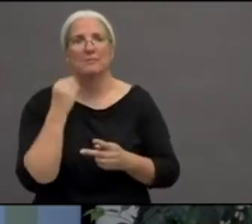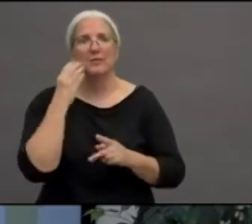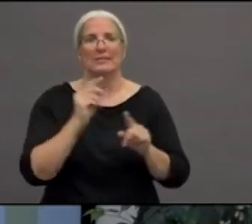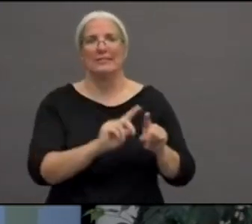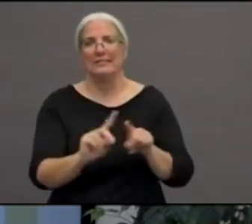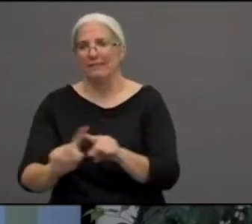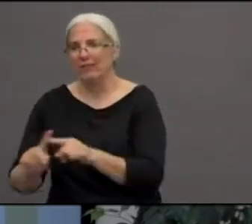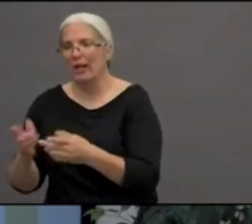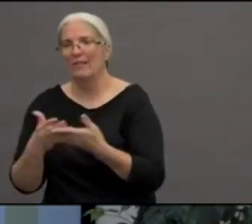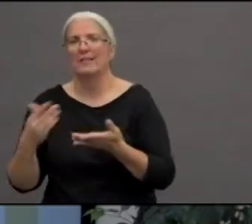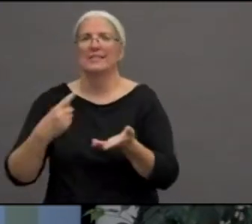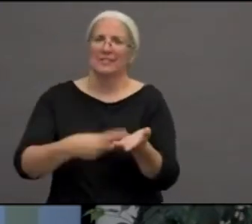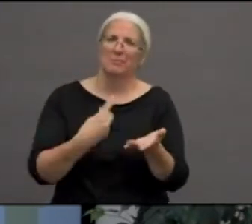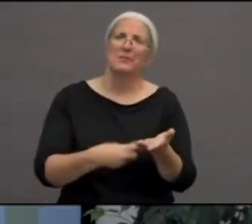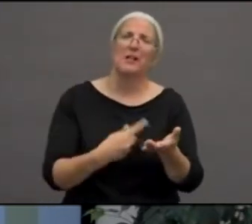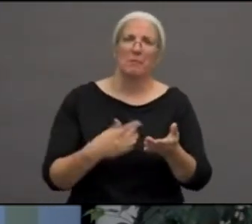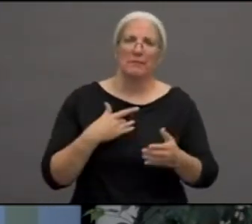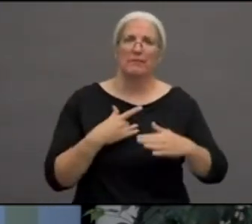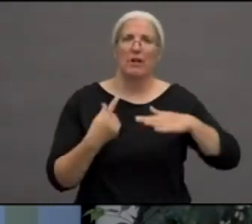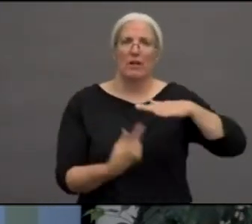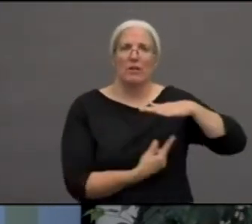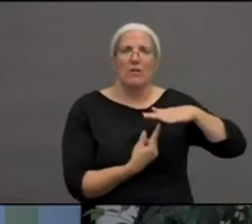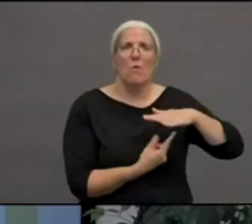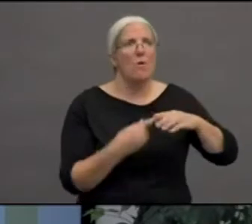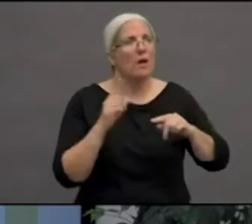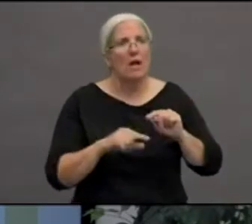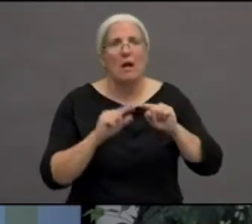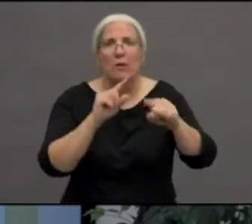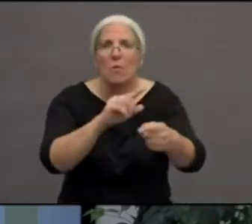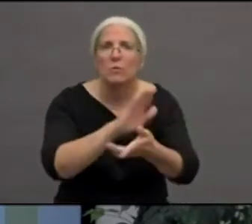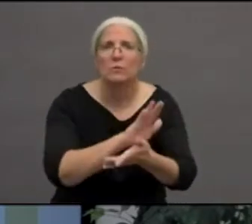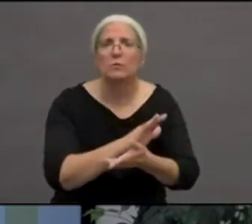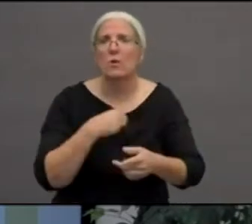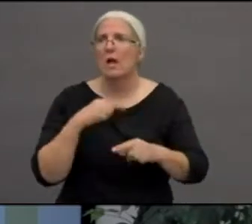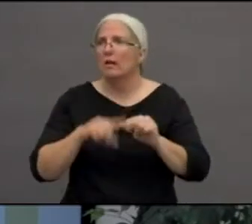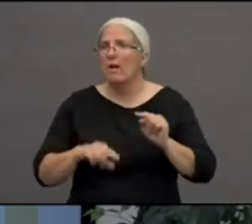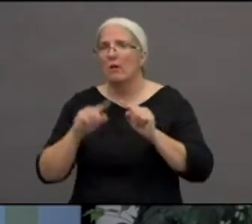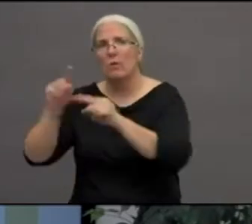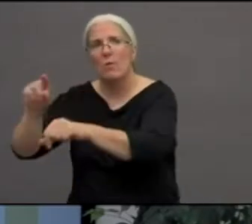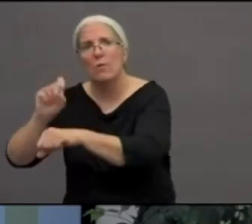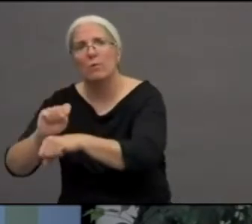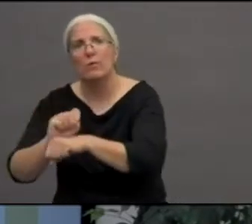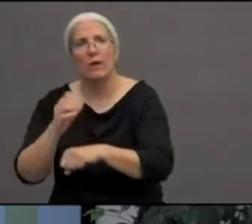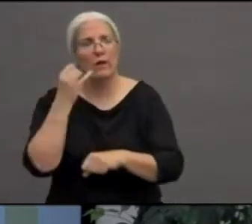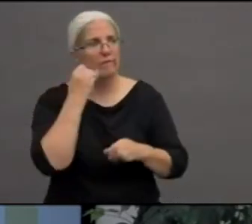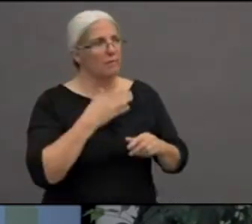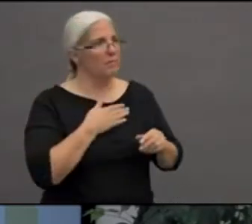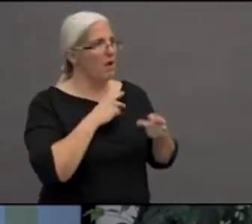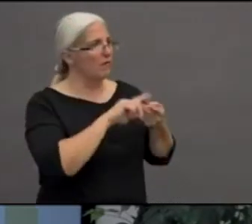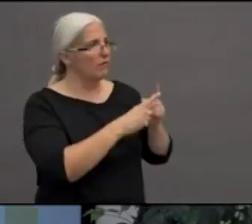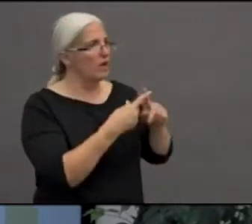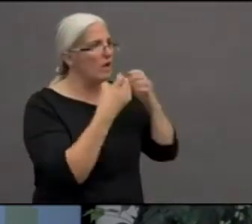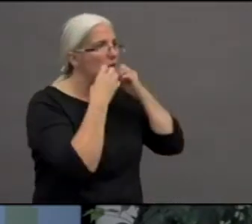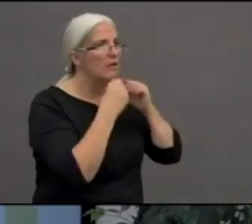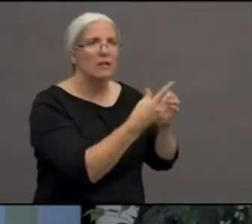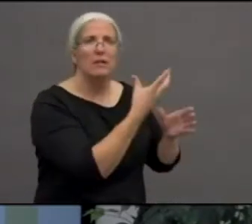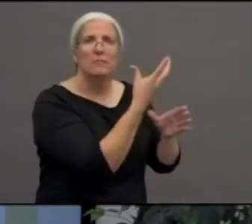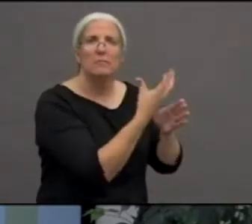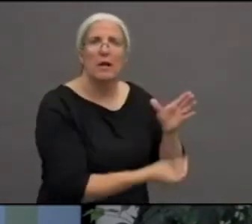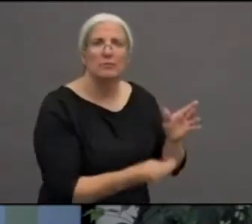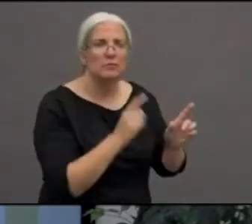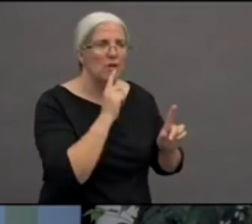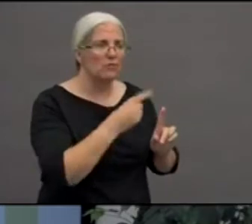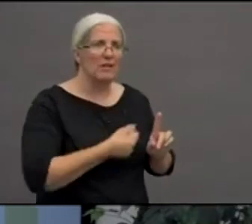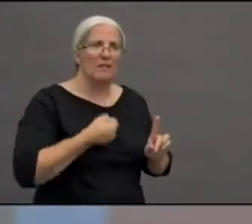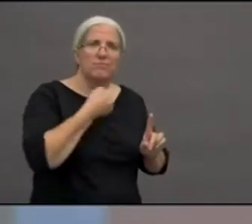able to go to school or work, or if somebody has died or our friends or a family have been impacted in different ways, it